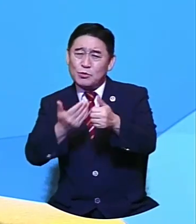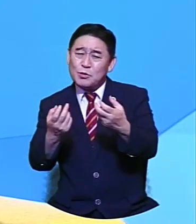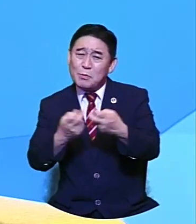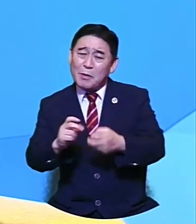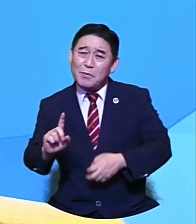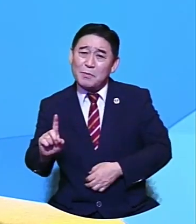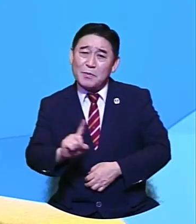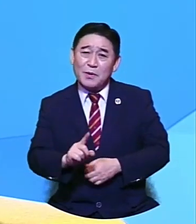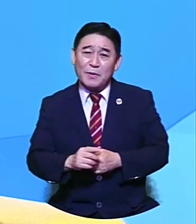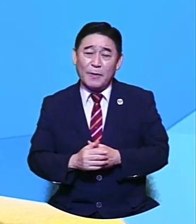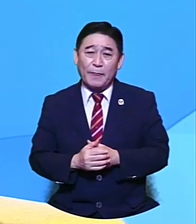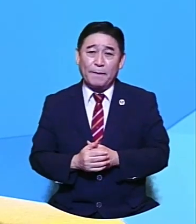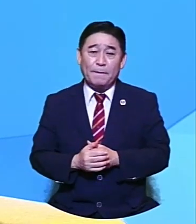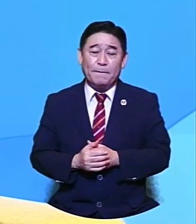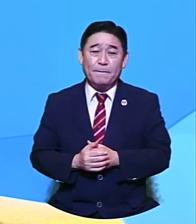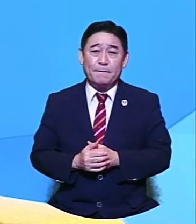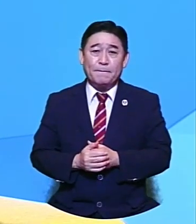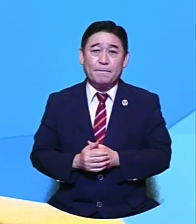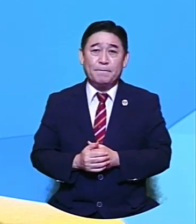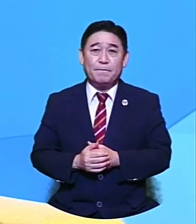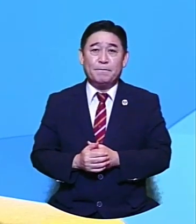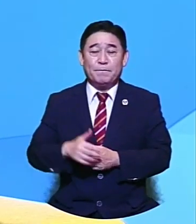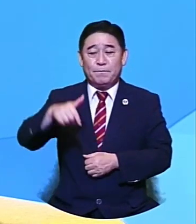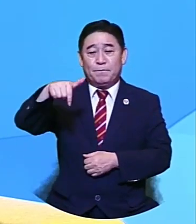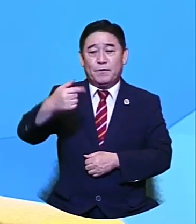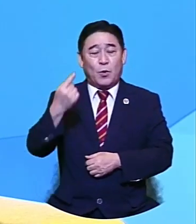Thank you, Dr. Ko, for your question.